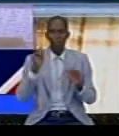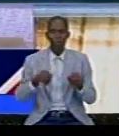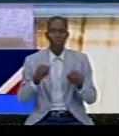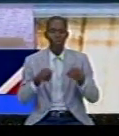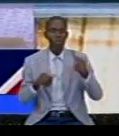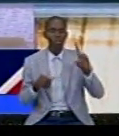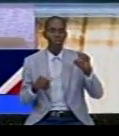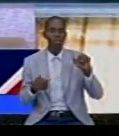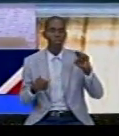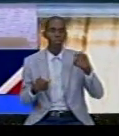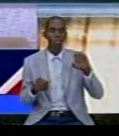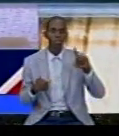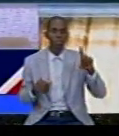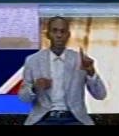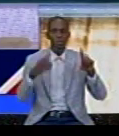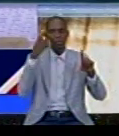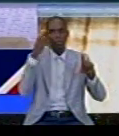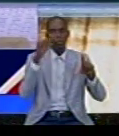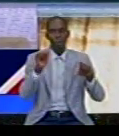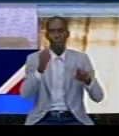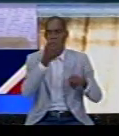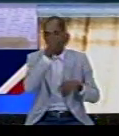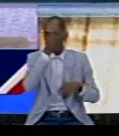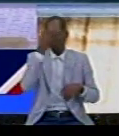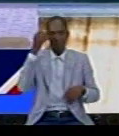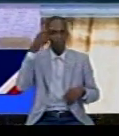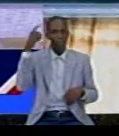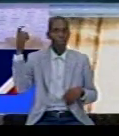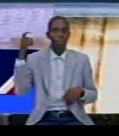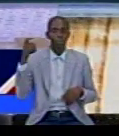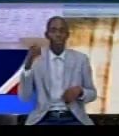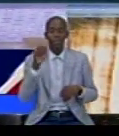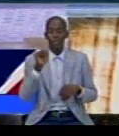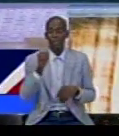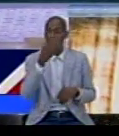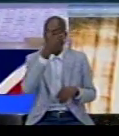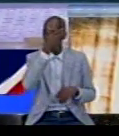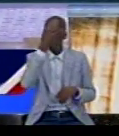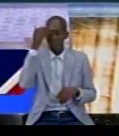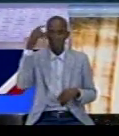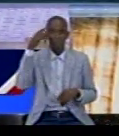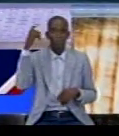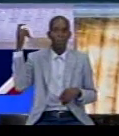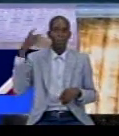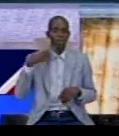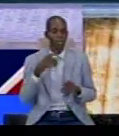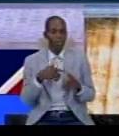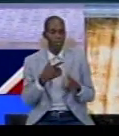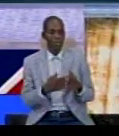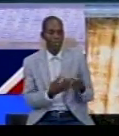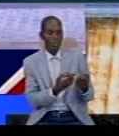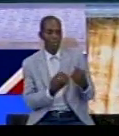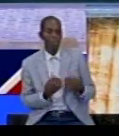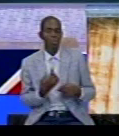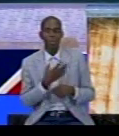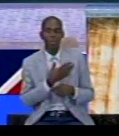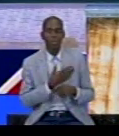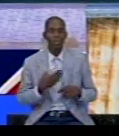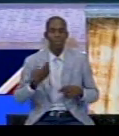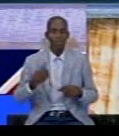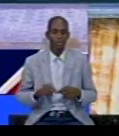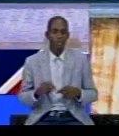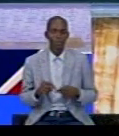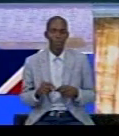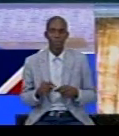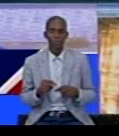Daniel for a forgotten dream. A forgotten dream, and then it comes and their lives on the